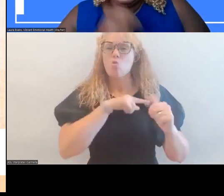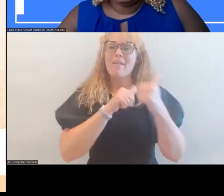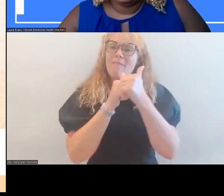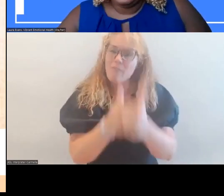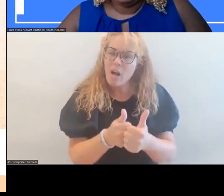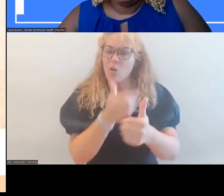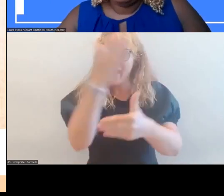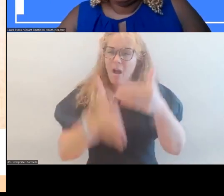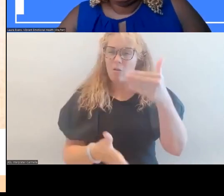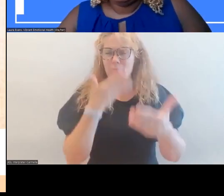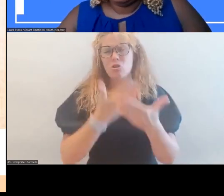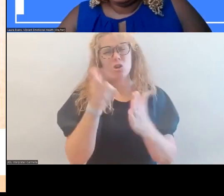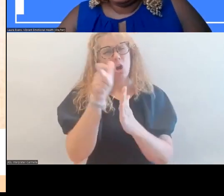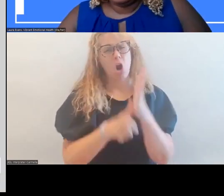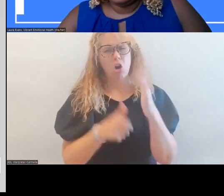Make sure you take a look at it.